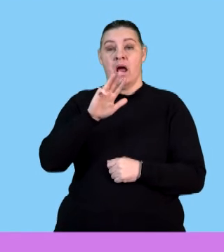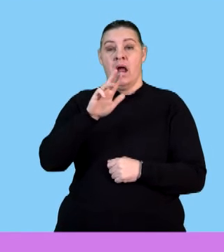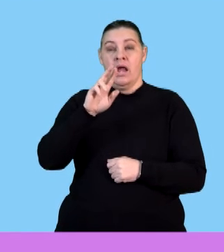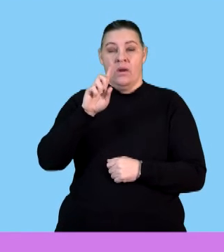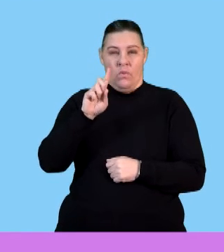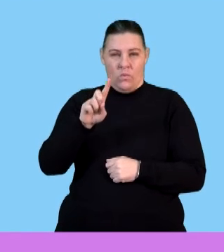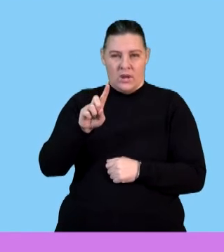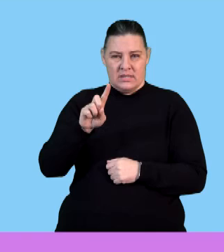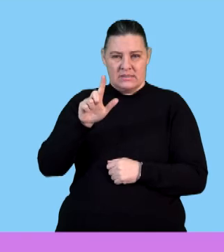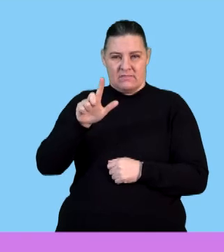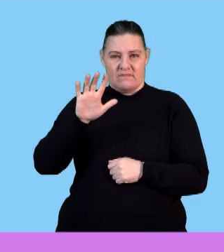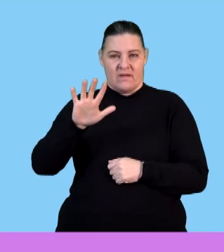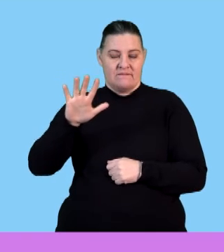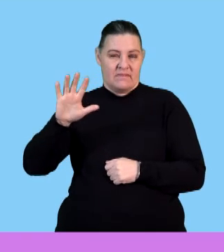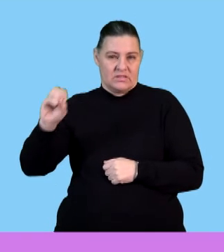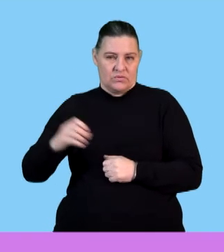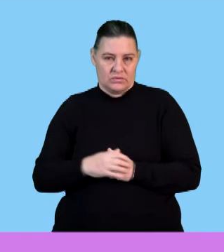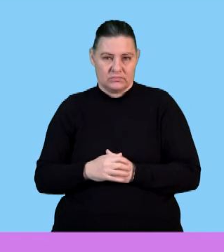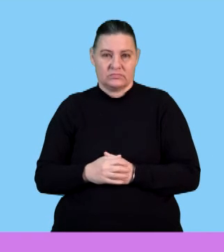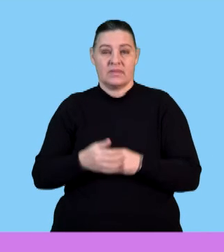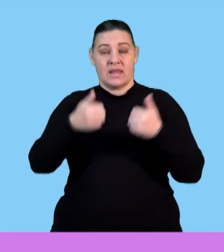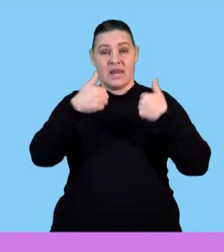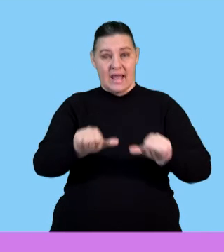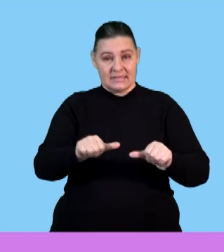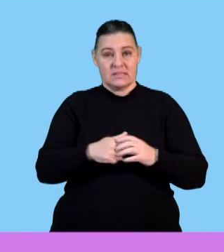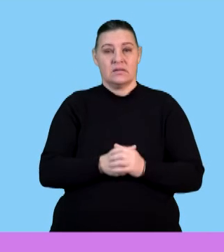11,917,550. For the next 4 you are charged